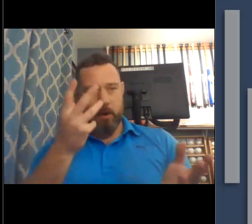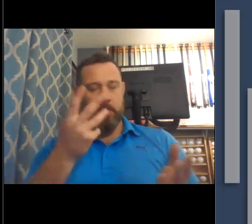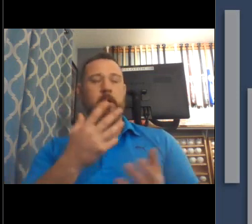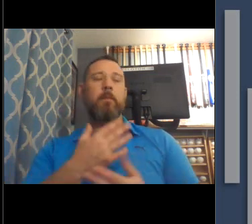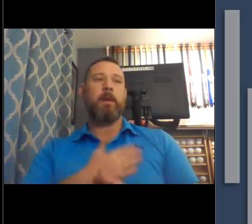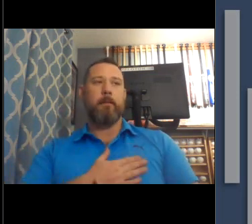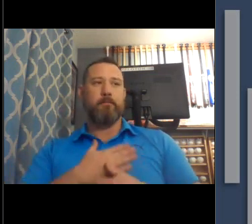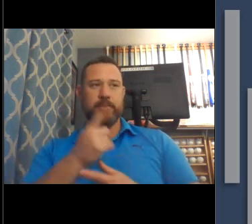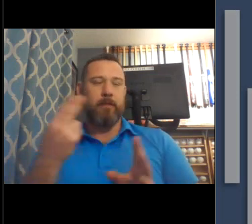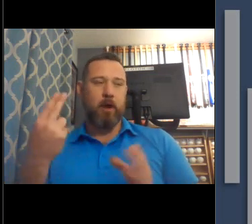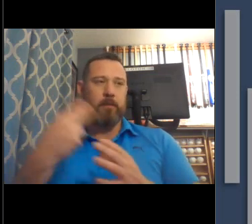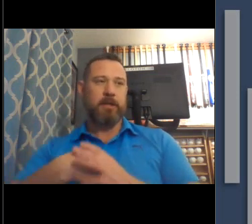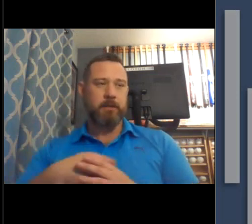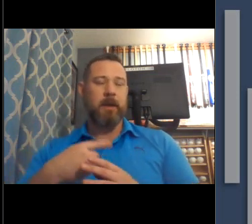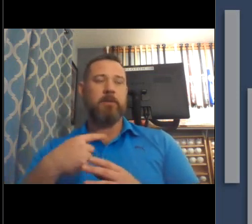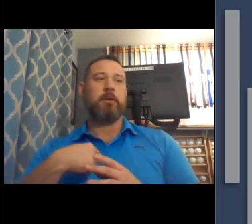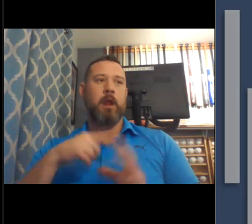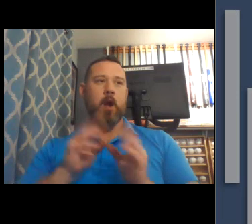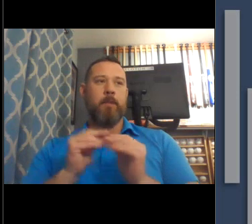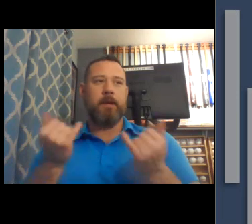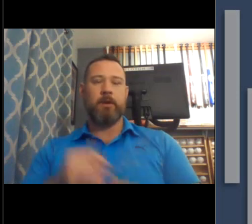their participation.